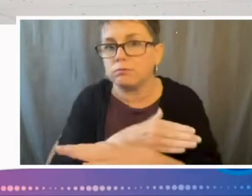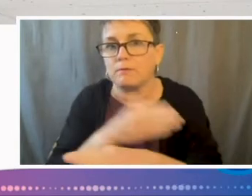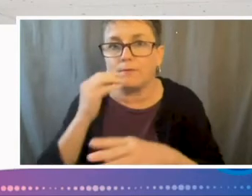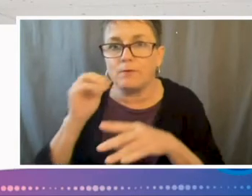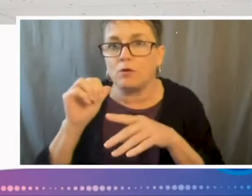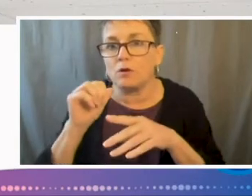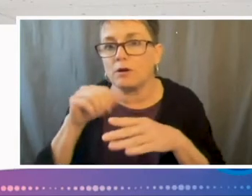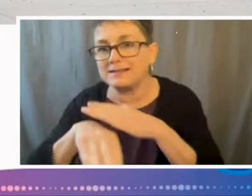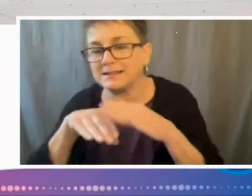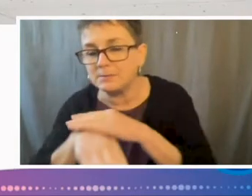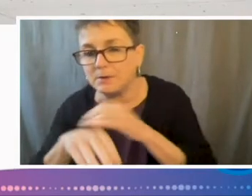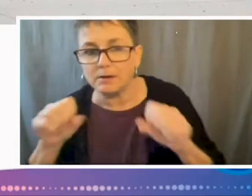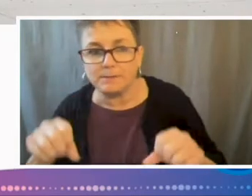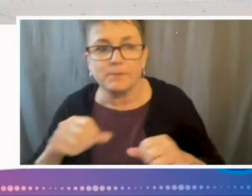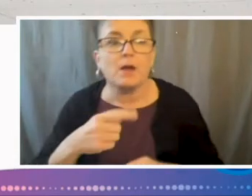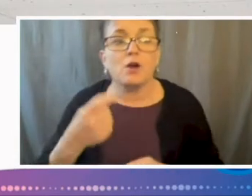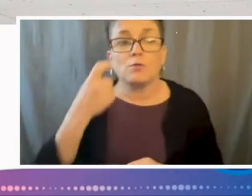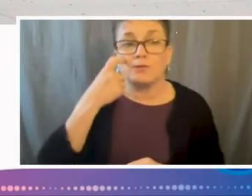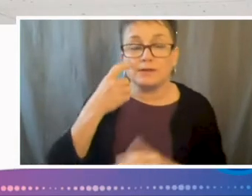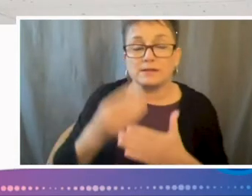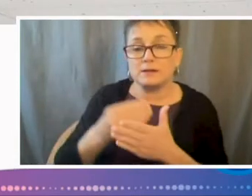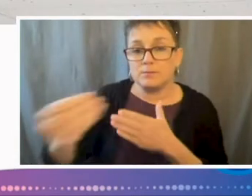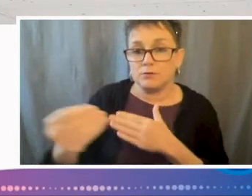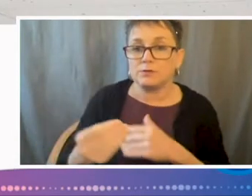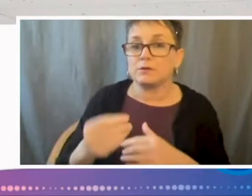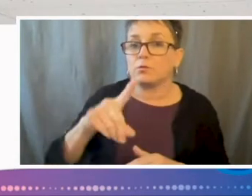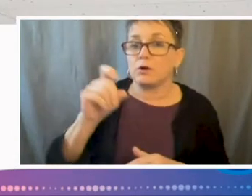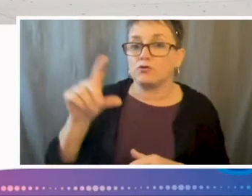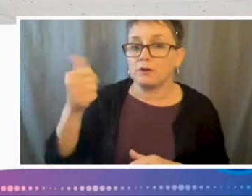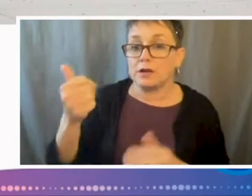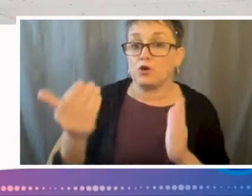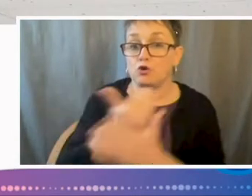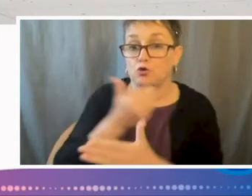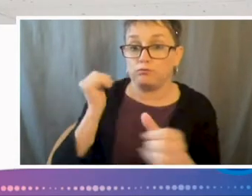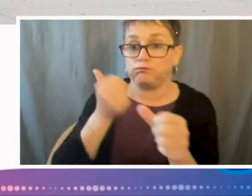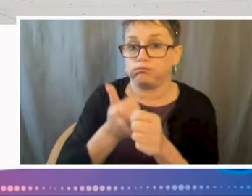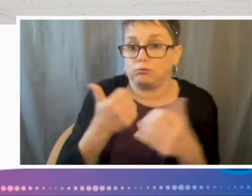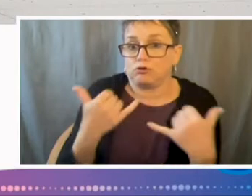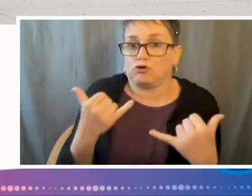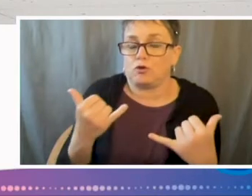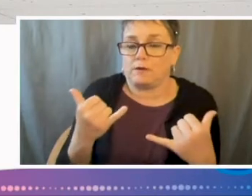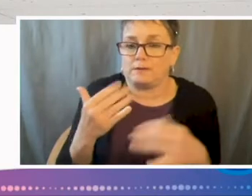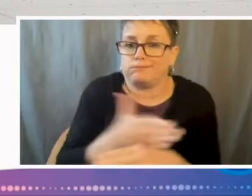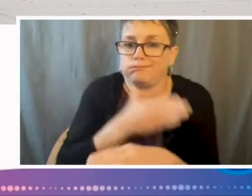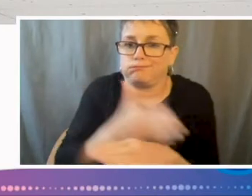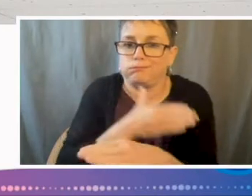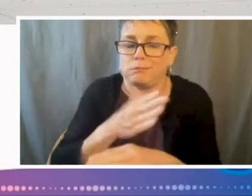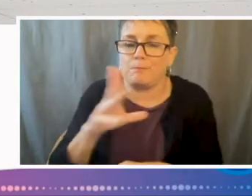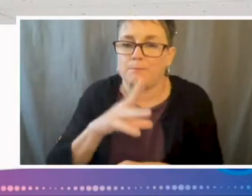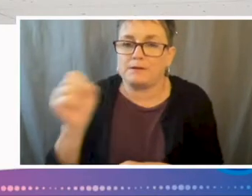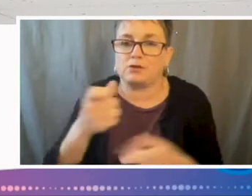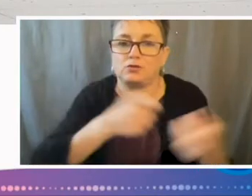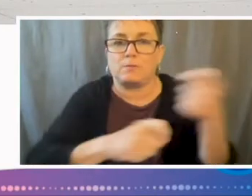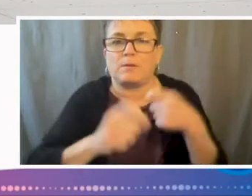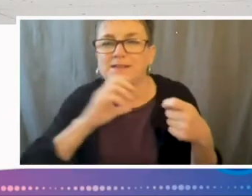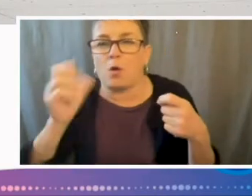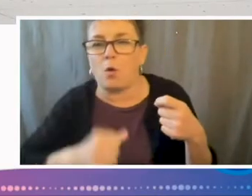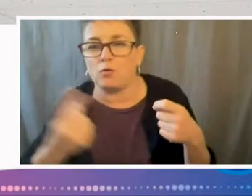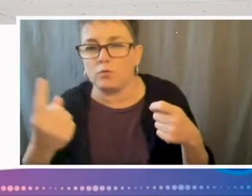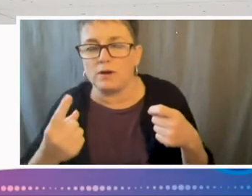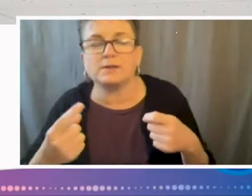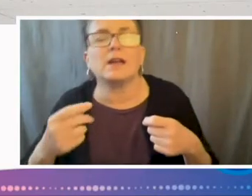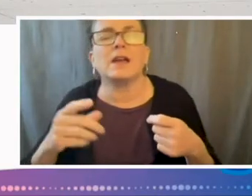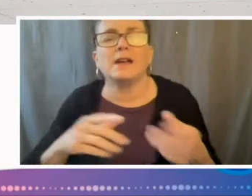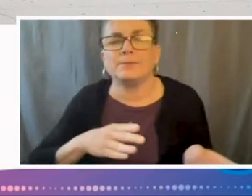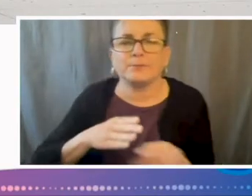Recently, we purchased 110 new articulated buses that have replaced older models, which feature a low floor entry, which